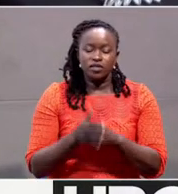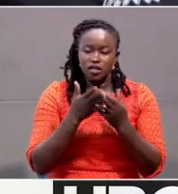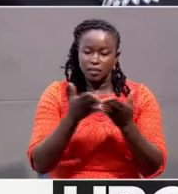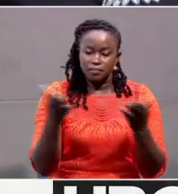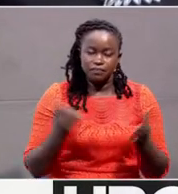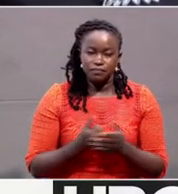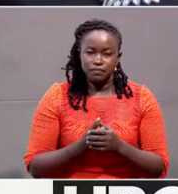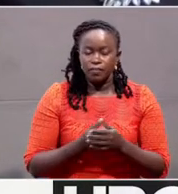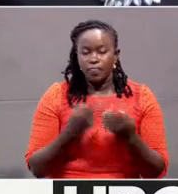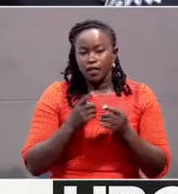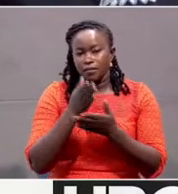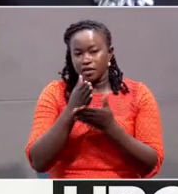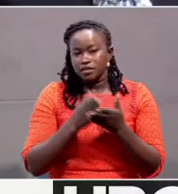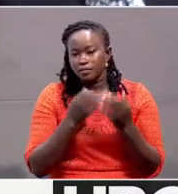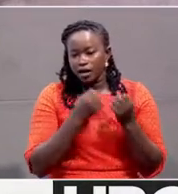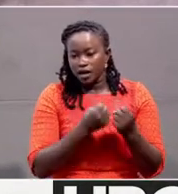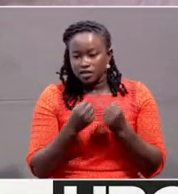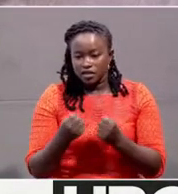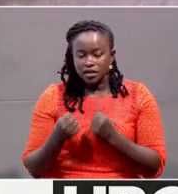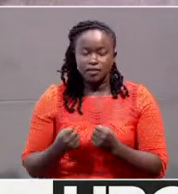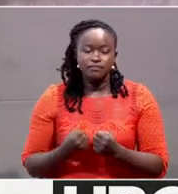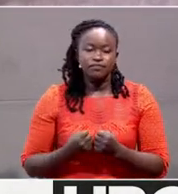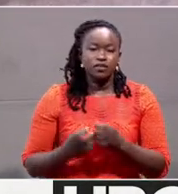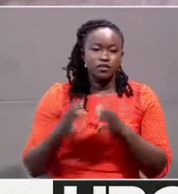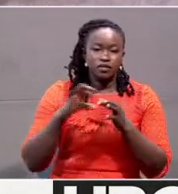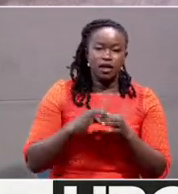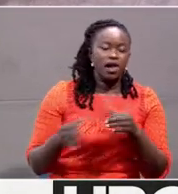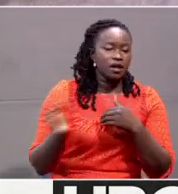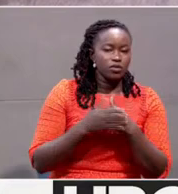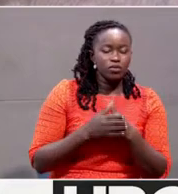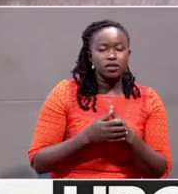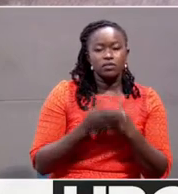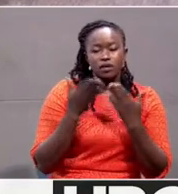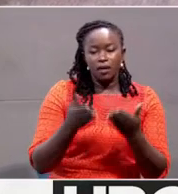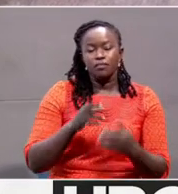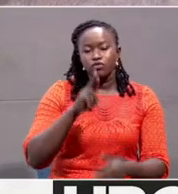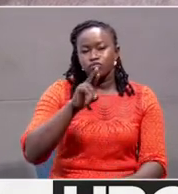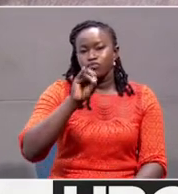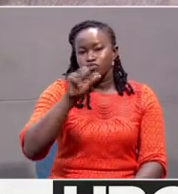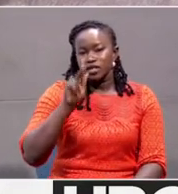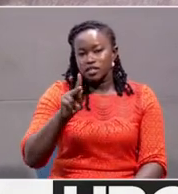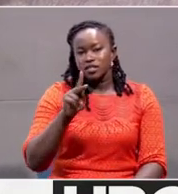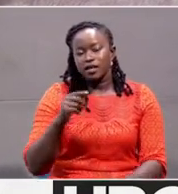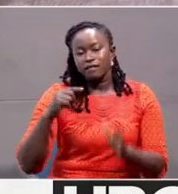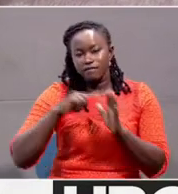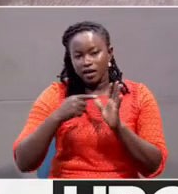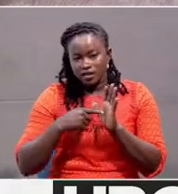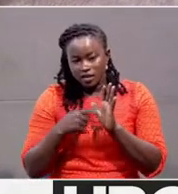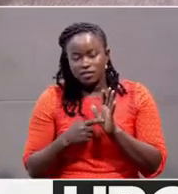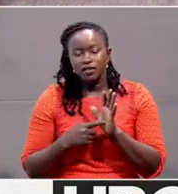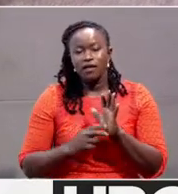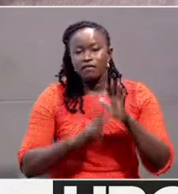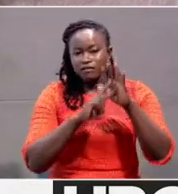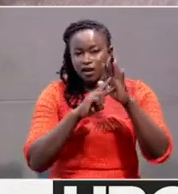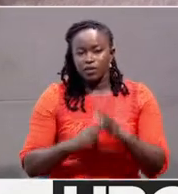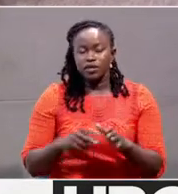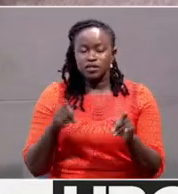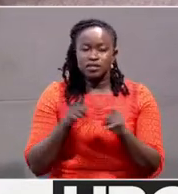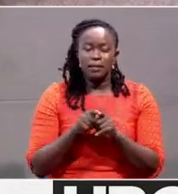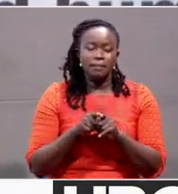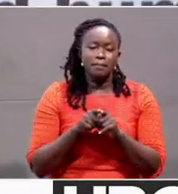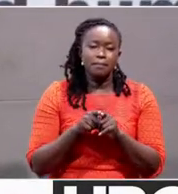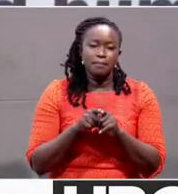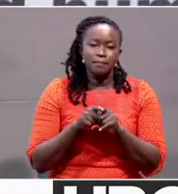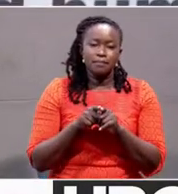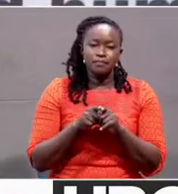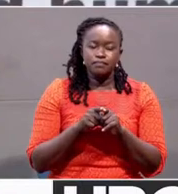However, some of the hardships associated with lockdown are risk factors to violence and drug abuse in Kisoro